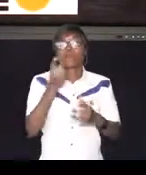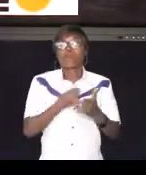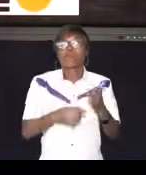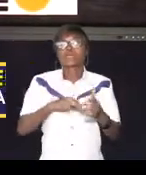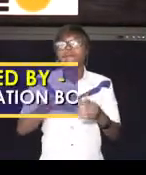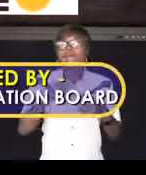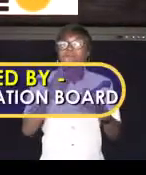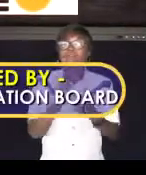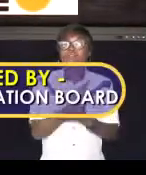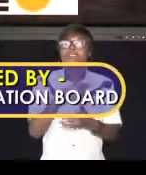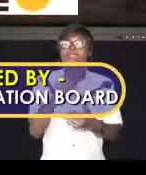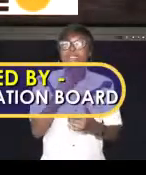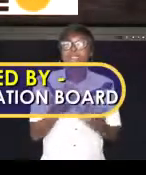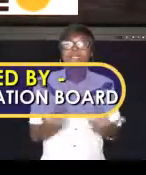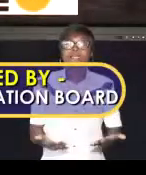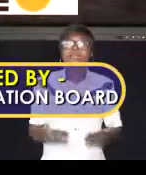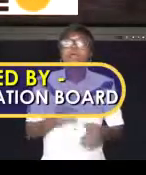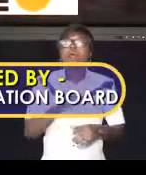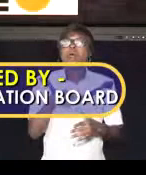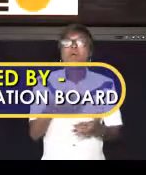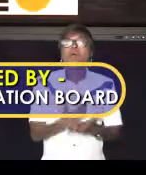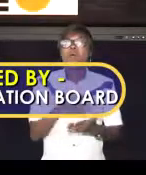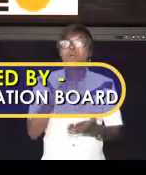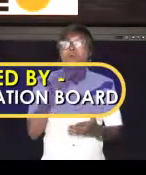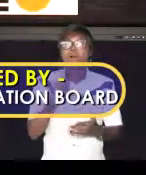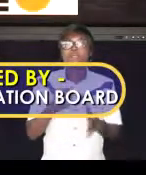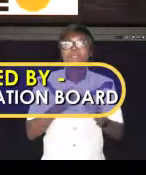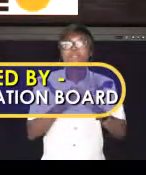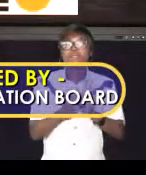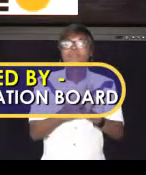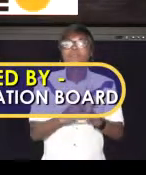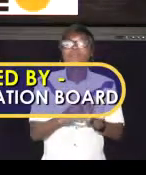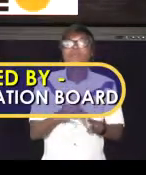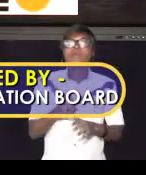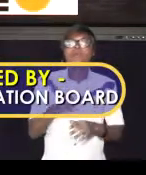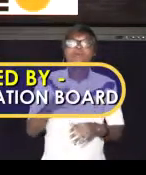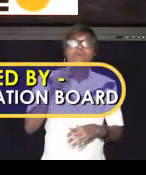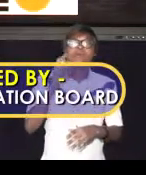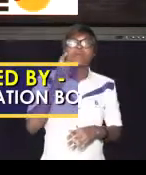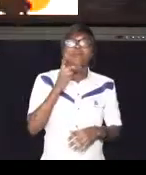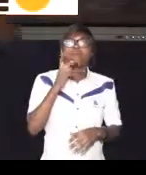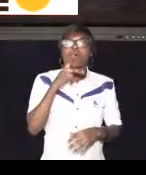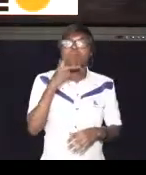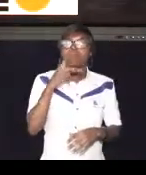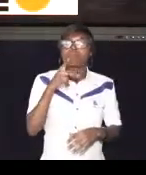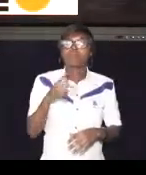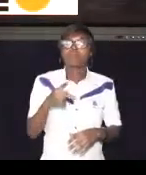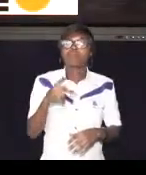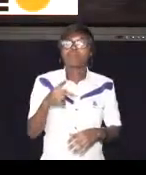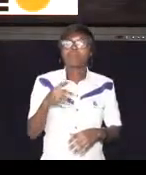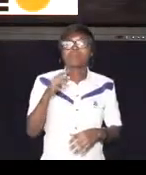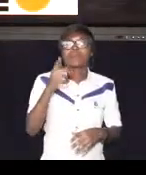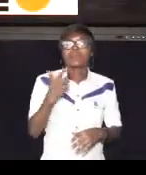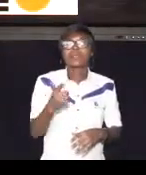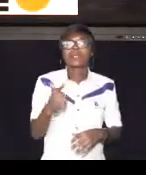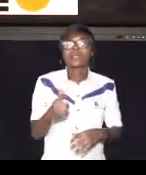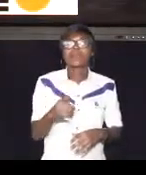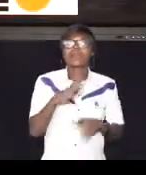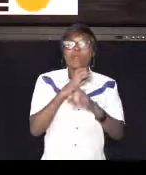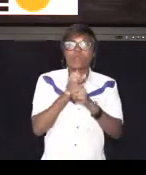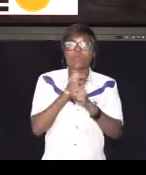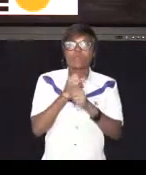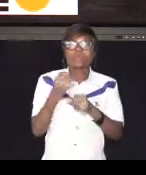I've just said here, all the examples of secondary colors are purple, green, orange. Why are they called